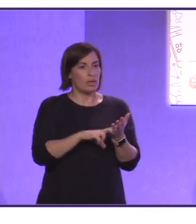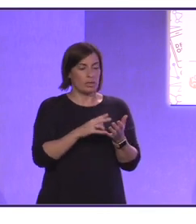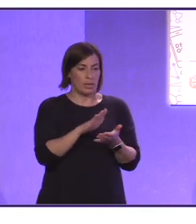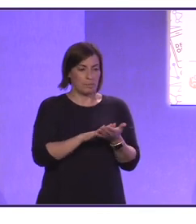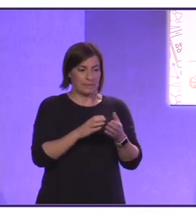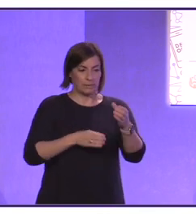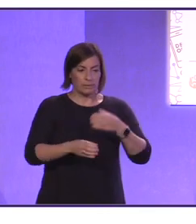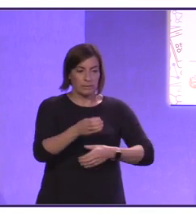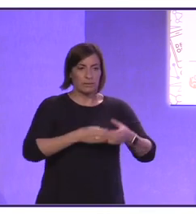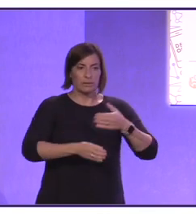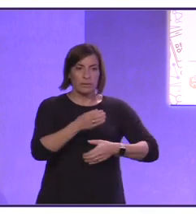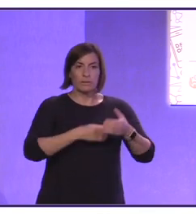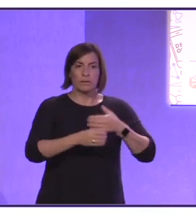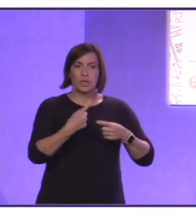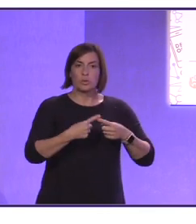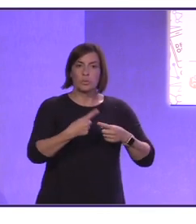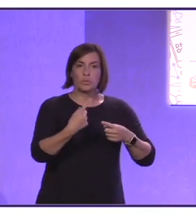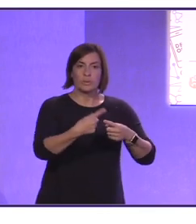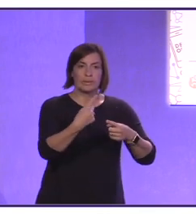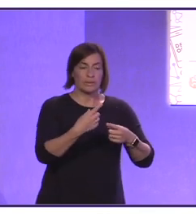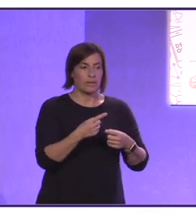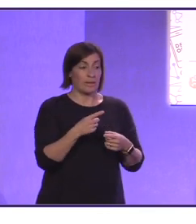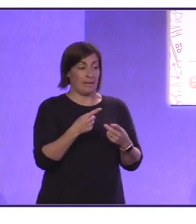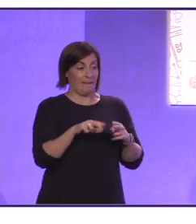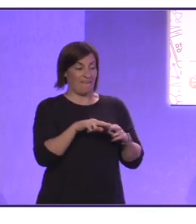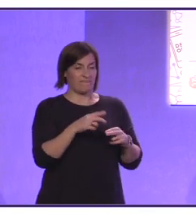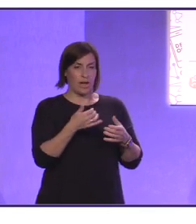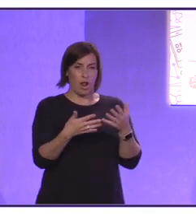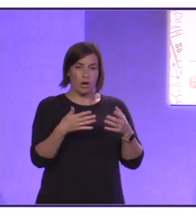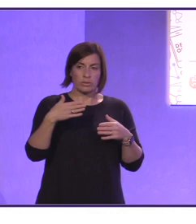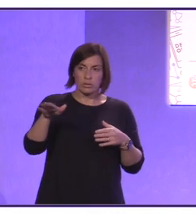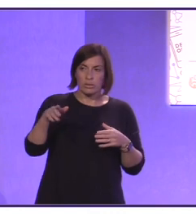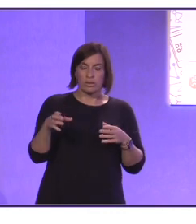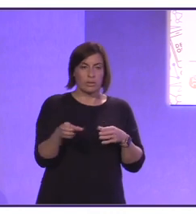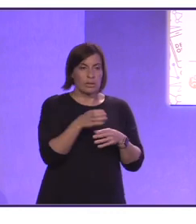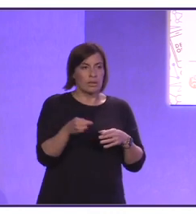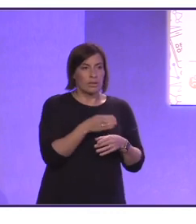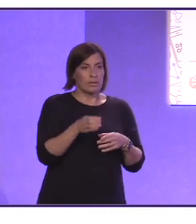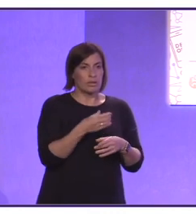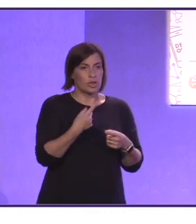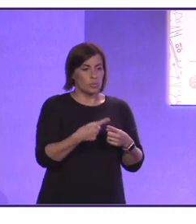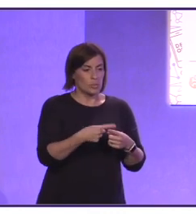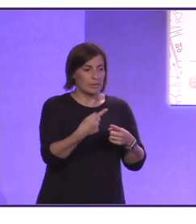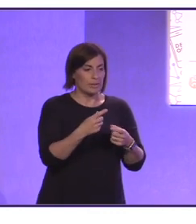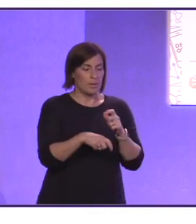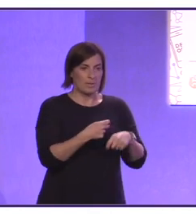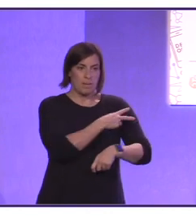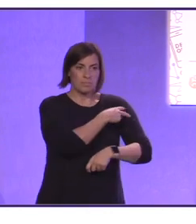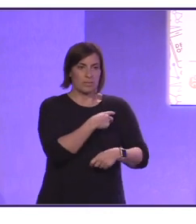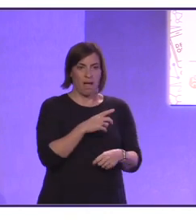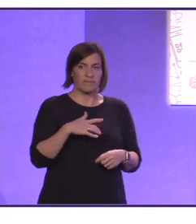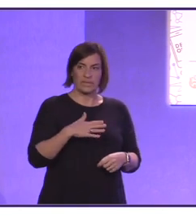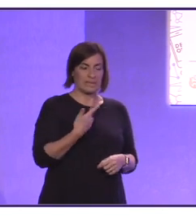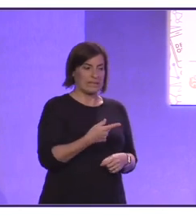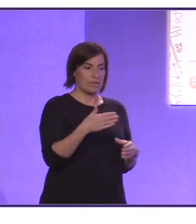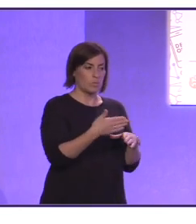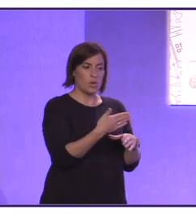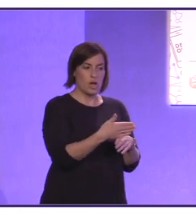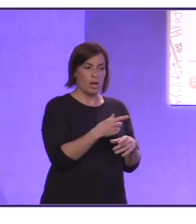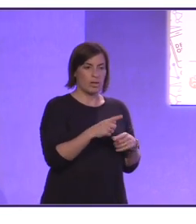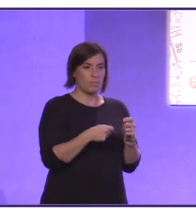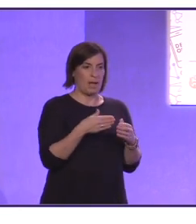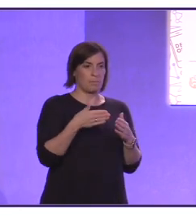often have below the surface a bunch of reasons why the traction in that organization isn't the same. The staff are not staying for long periods of time.